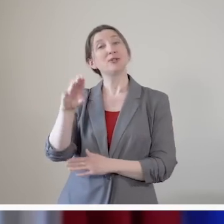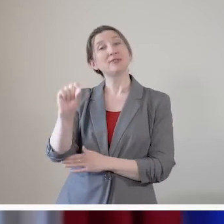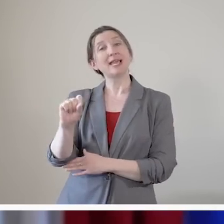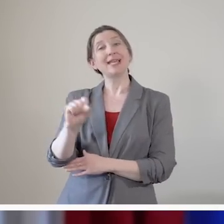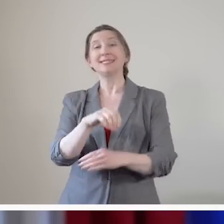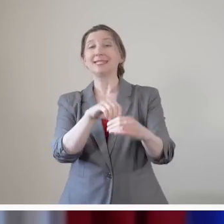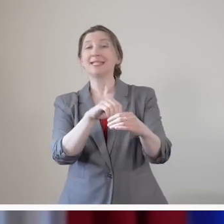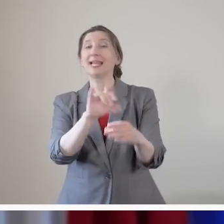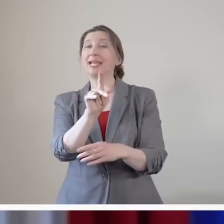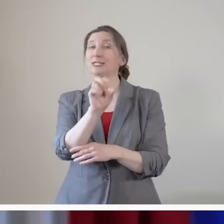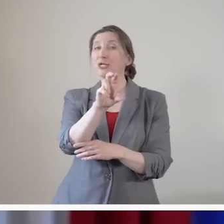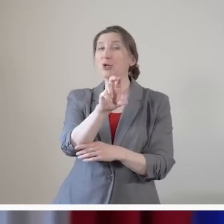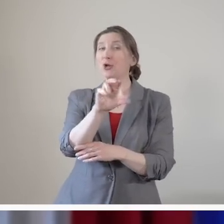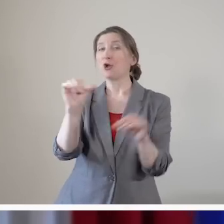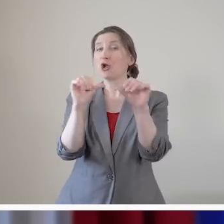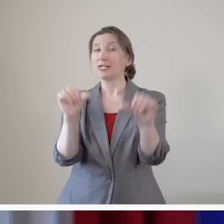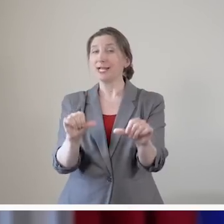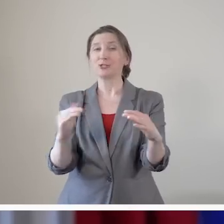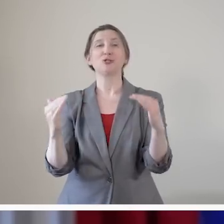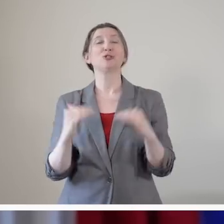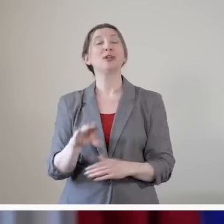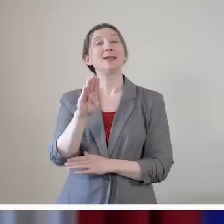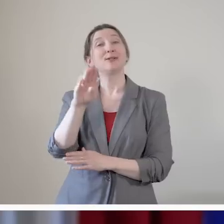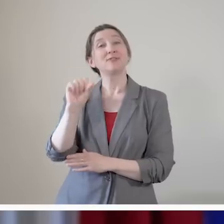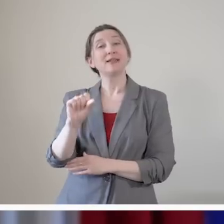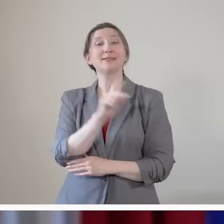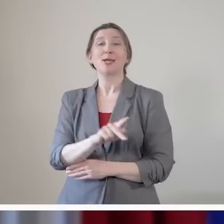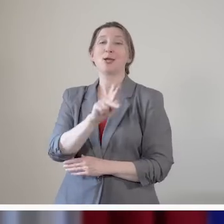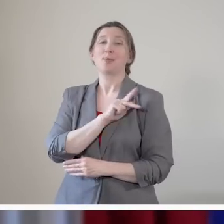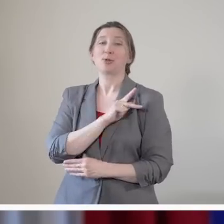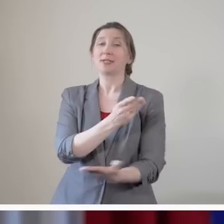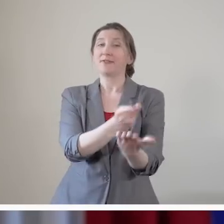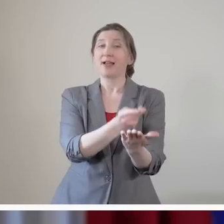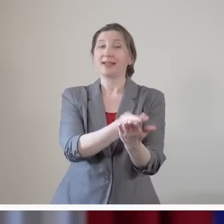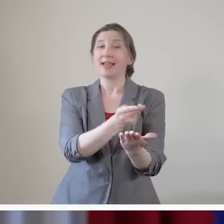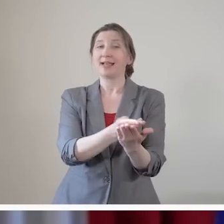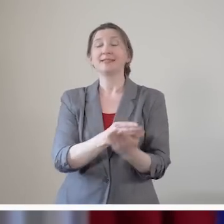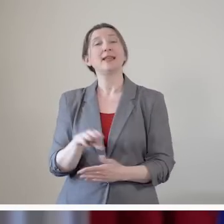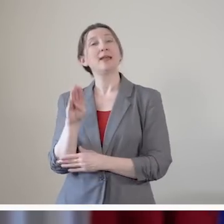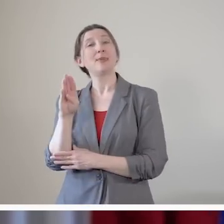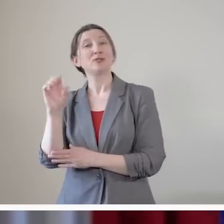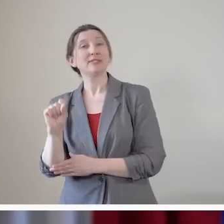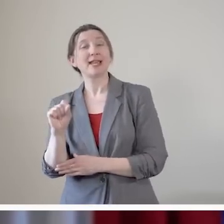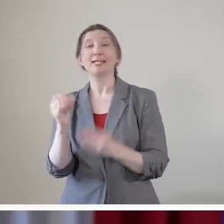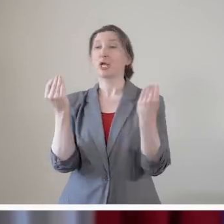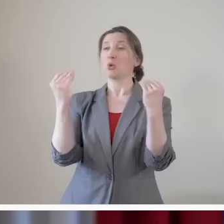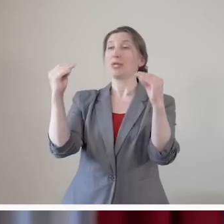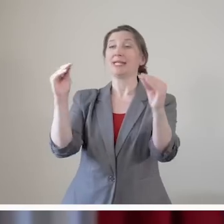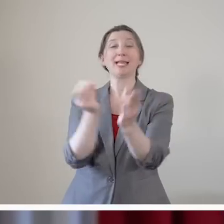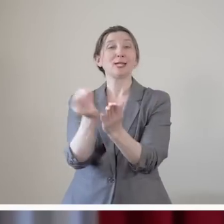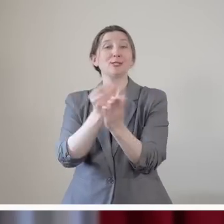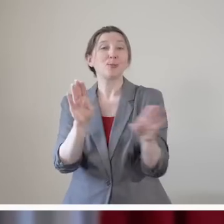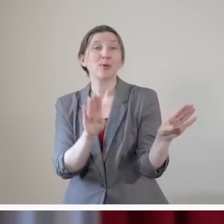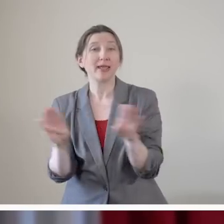Architecture, Bachelor of Science, Personal Finance, Bachelor of Science, Retailing and Consumer Behavior, Bachelor of